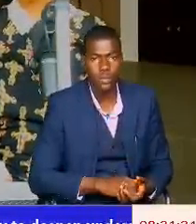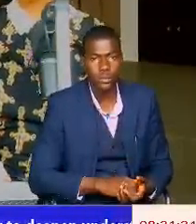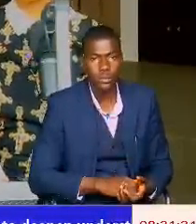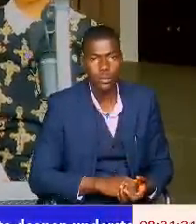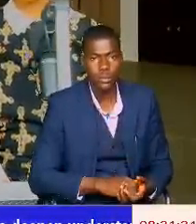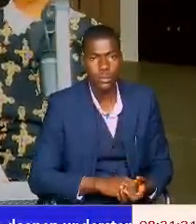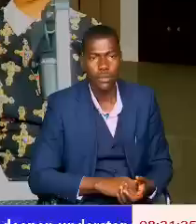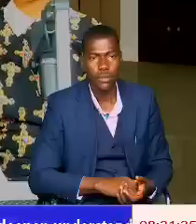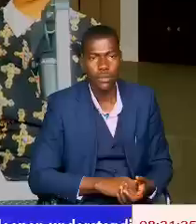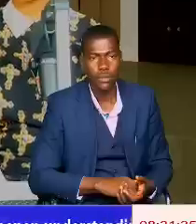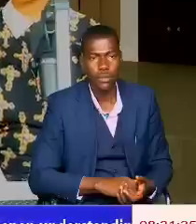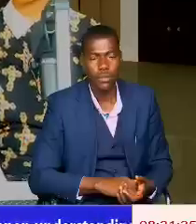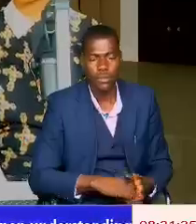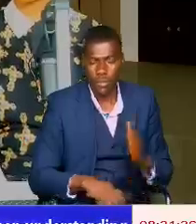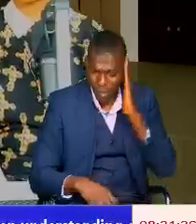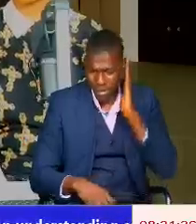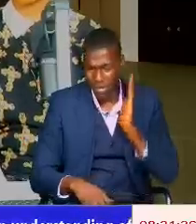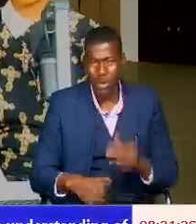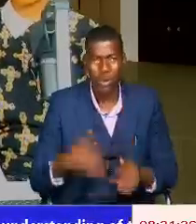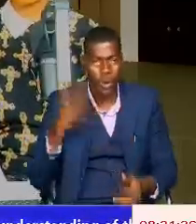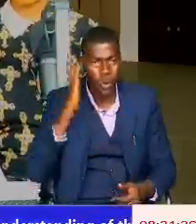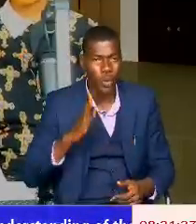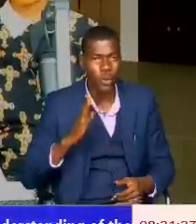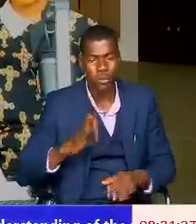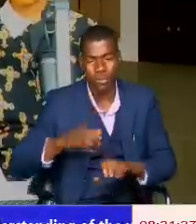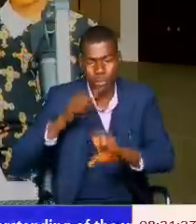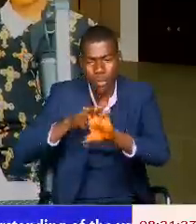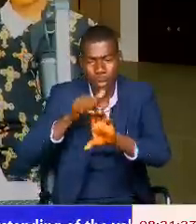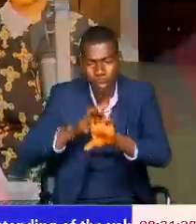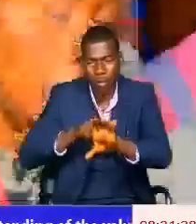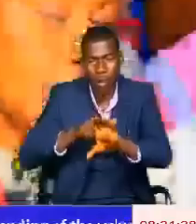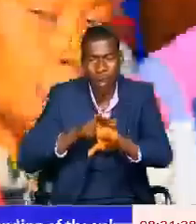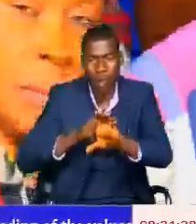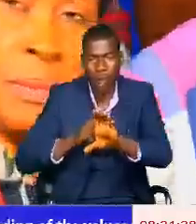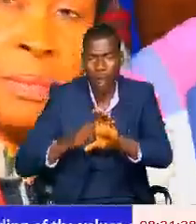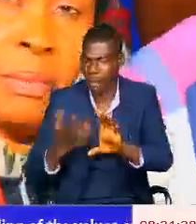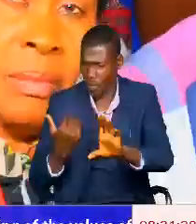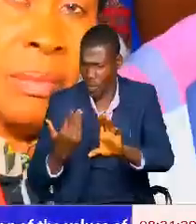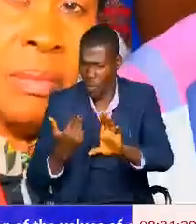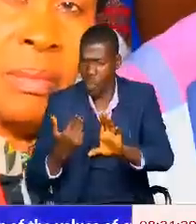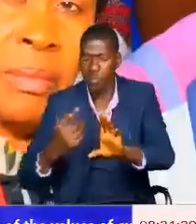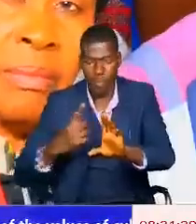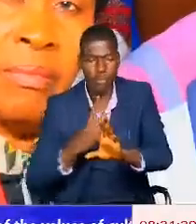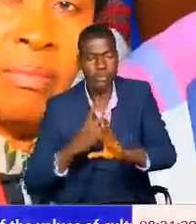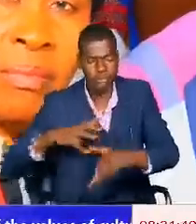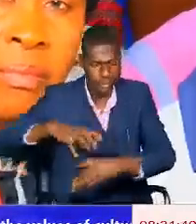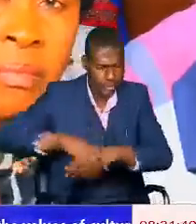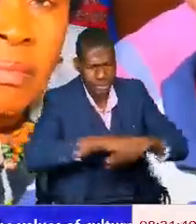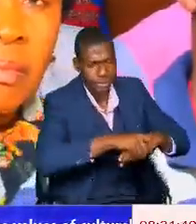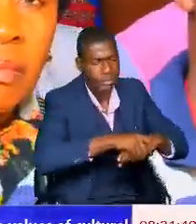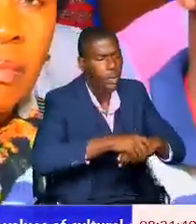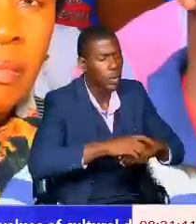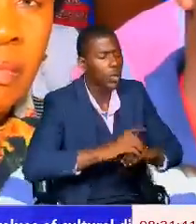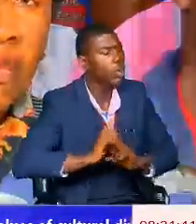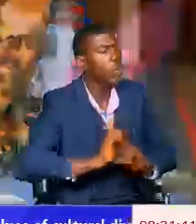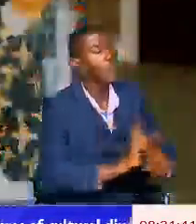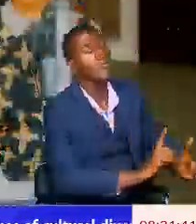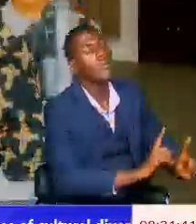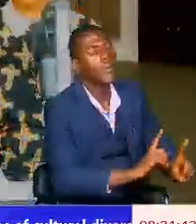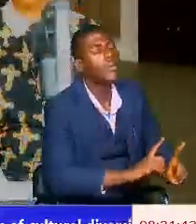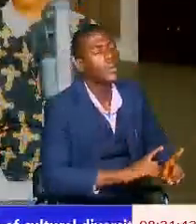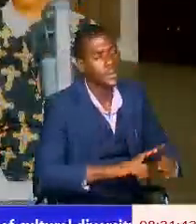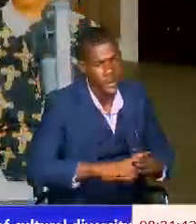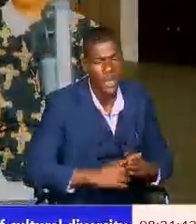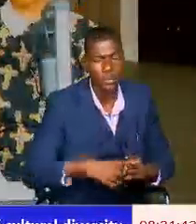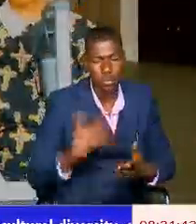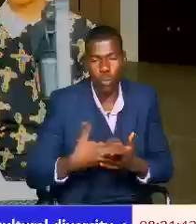out. They put you for motor, carry go. Begin to negotiate. For Kaduna. Many people don't run now for their houses.